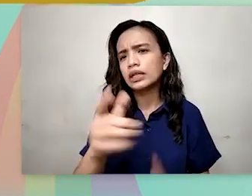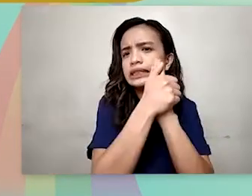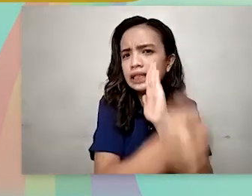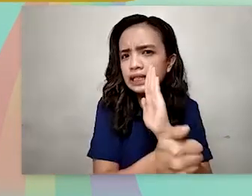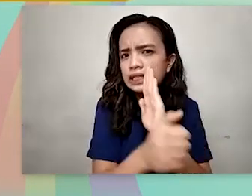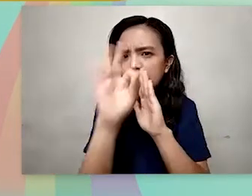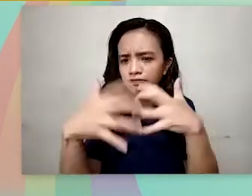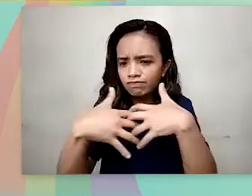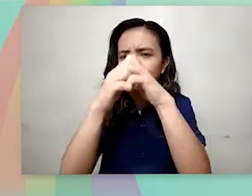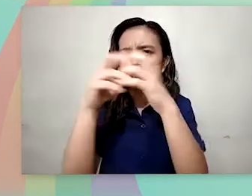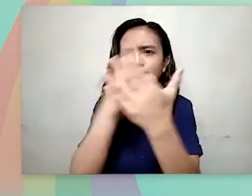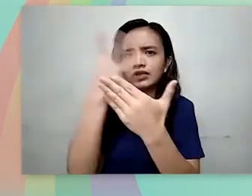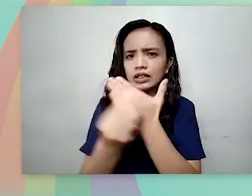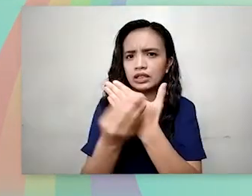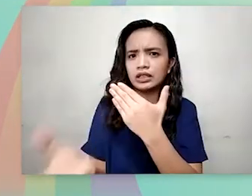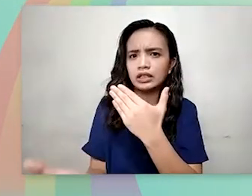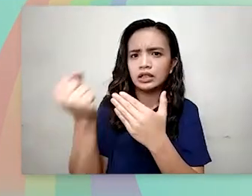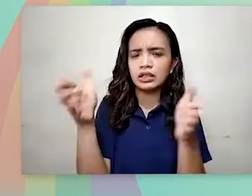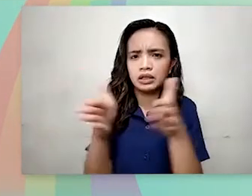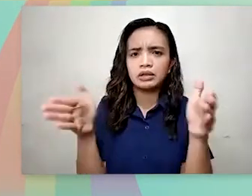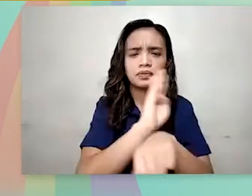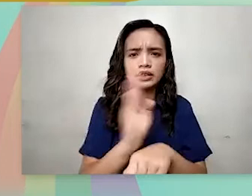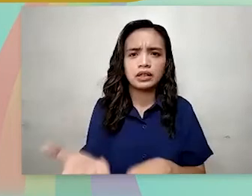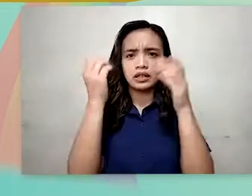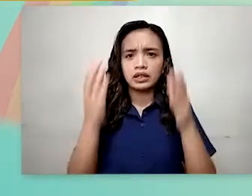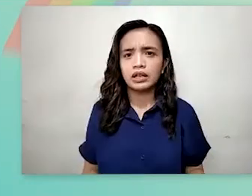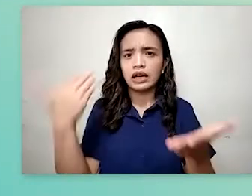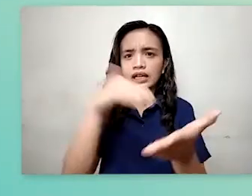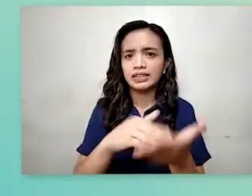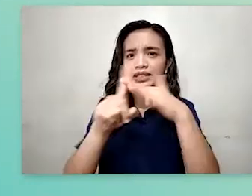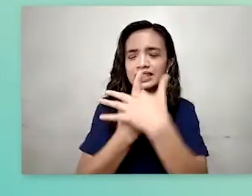crafting programs to build the resilience of MSMEs?